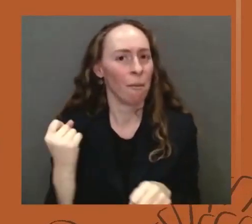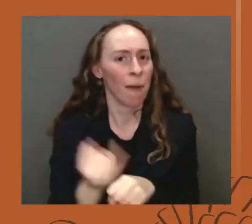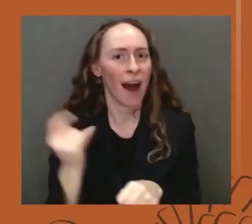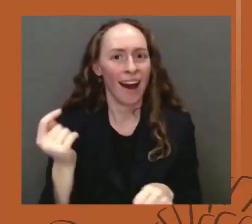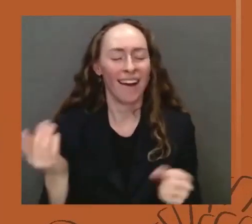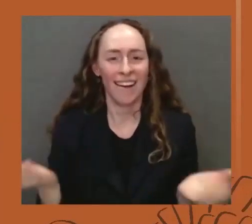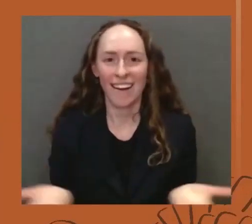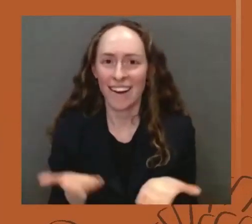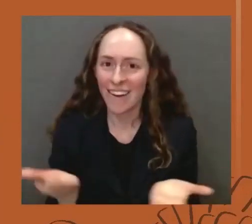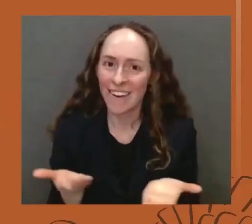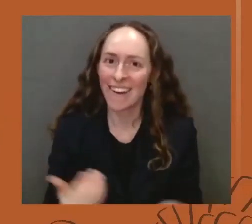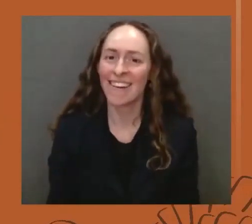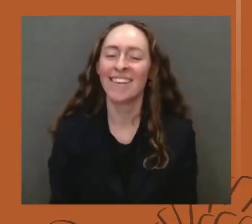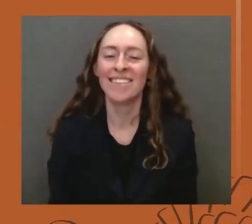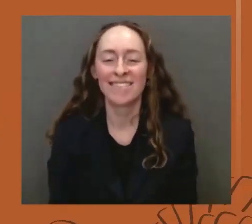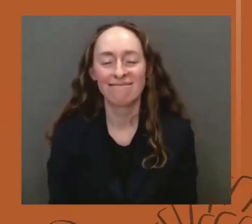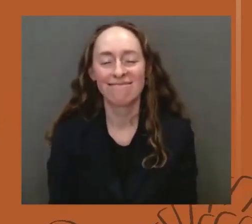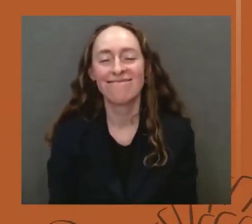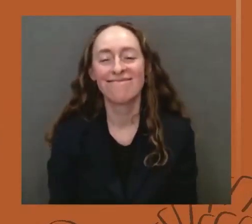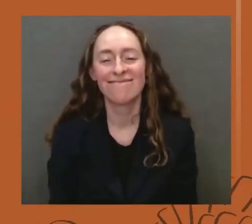can I bring them on up or do I do it there?